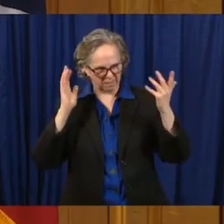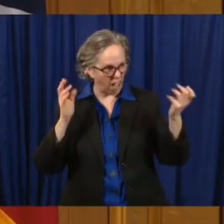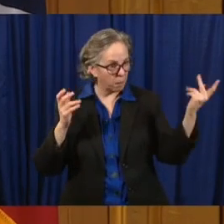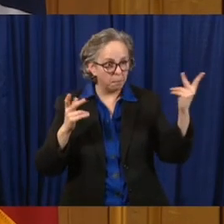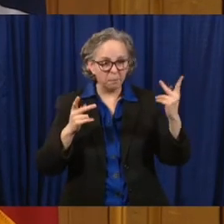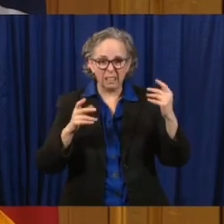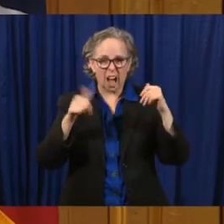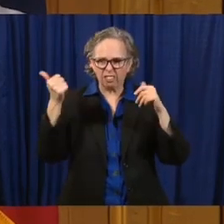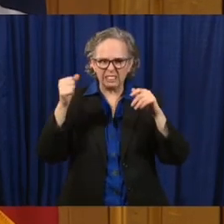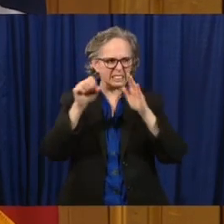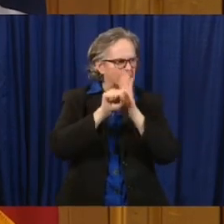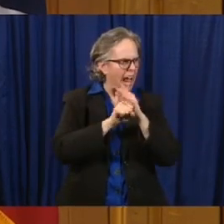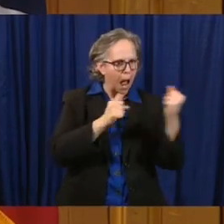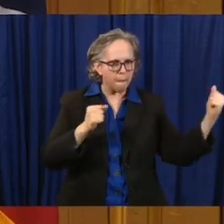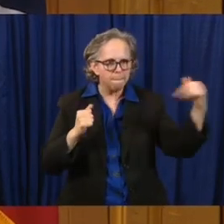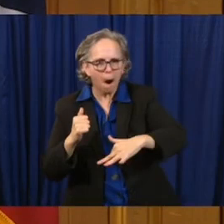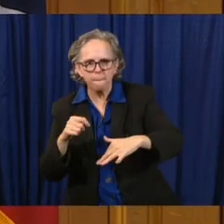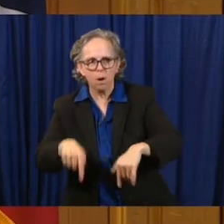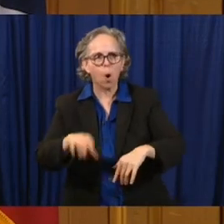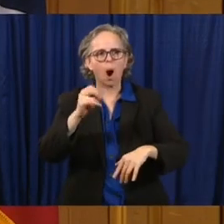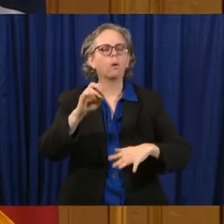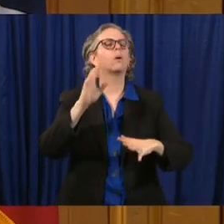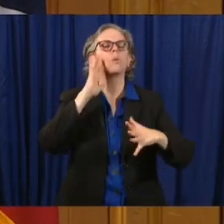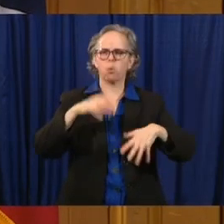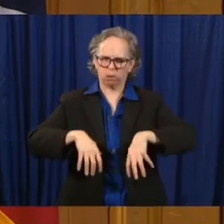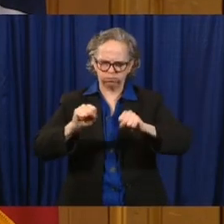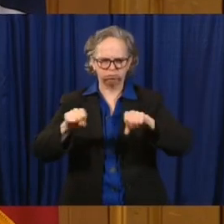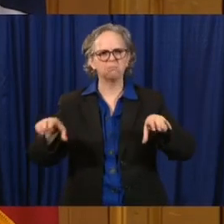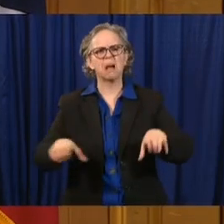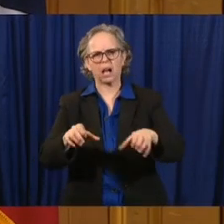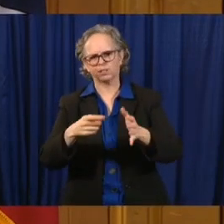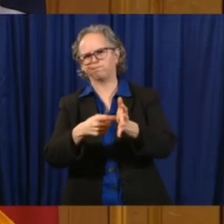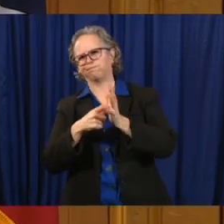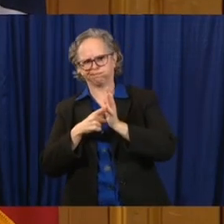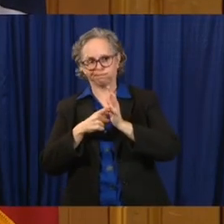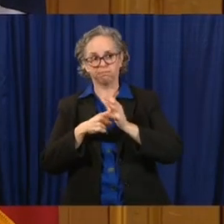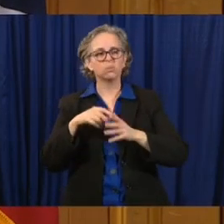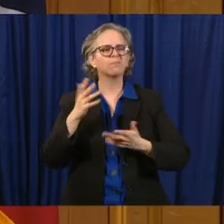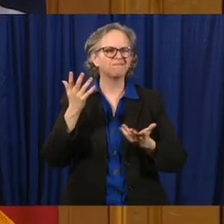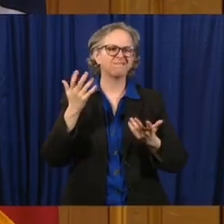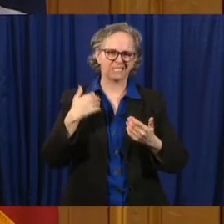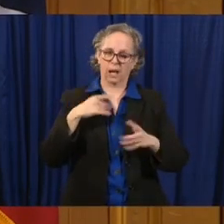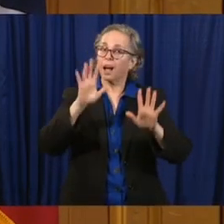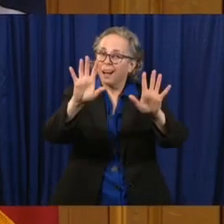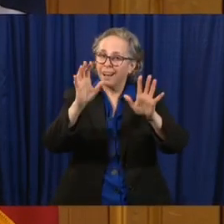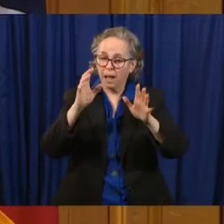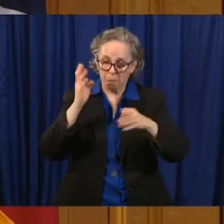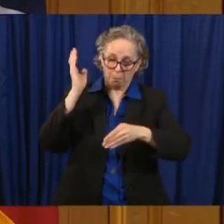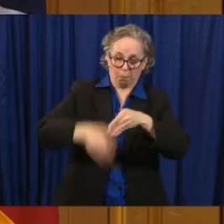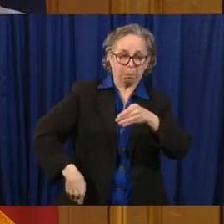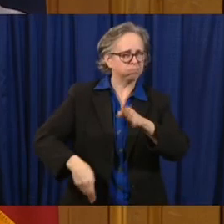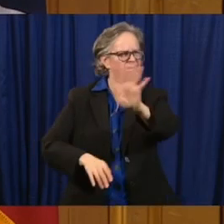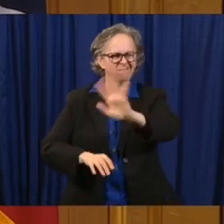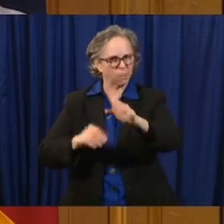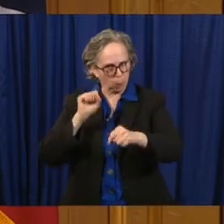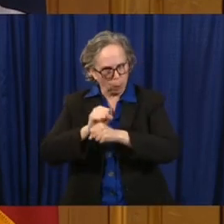will take whatever appropriate action is needed. So this is a work in progress. We're going to continue to monitor